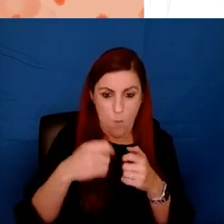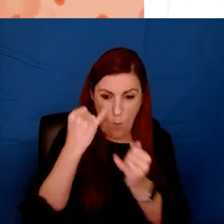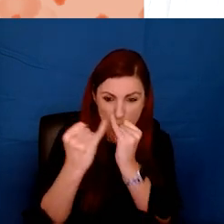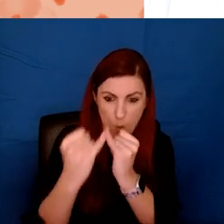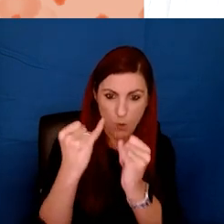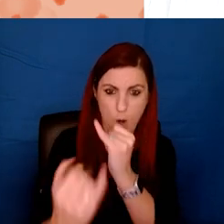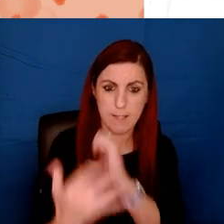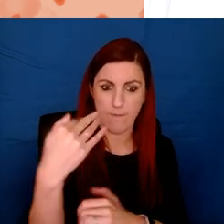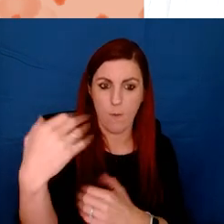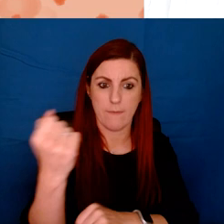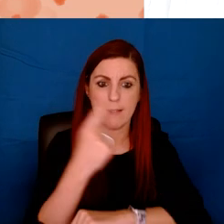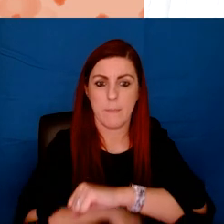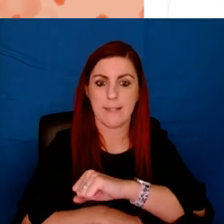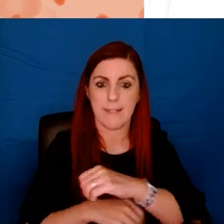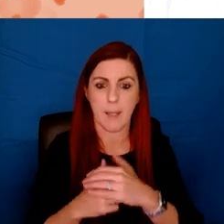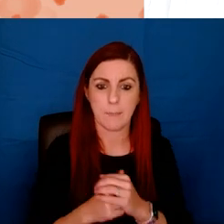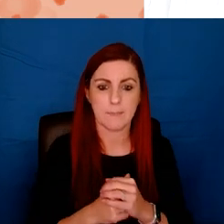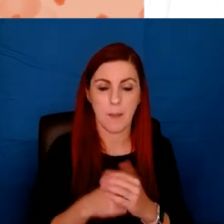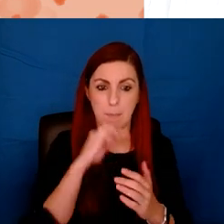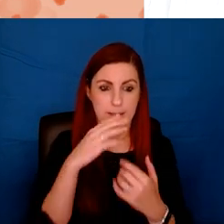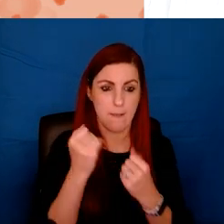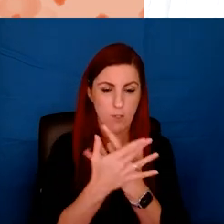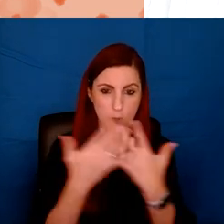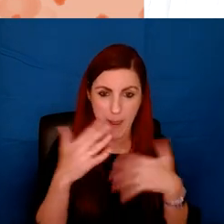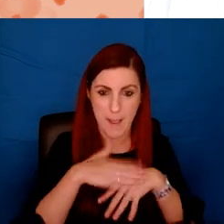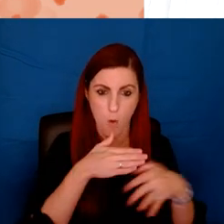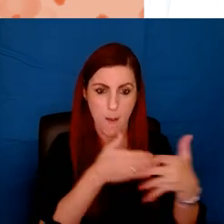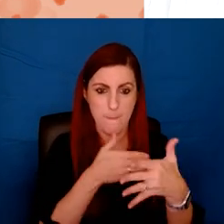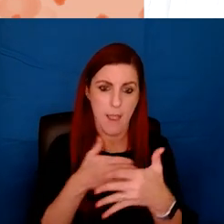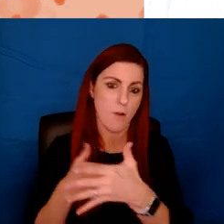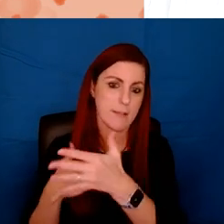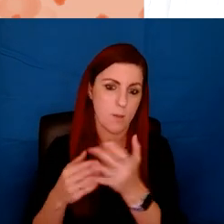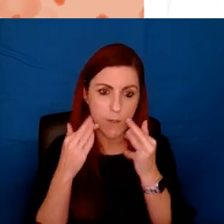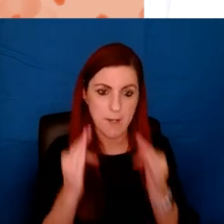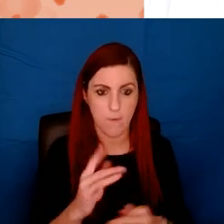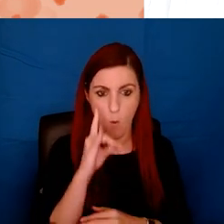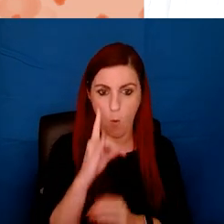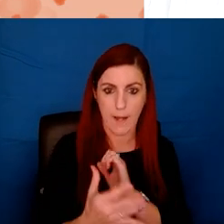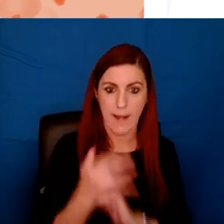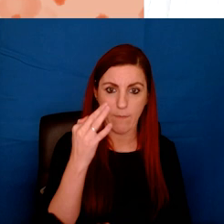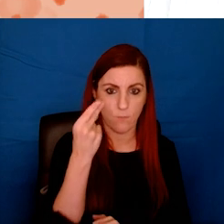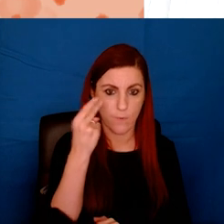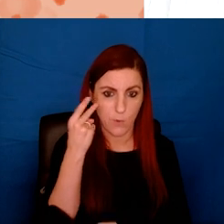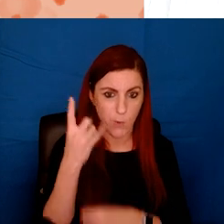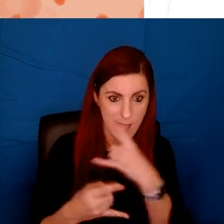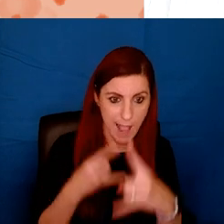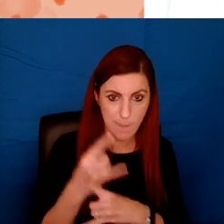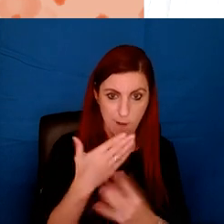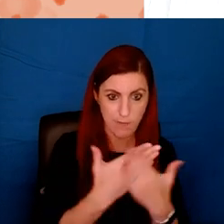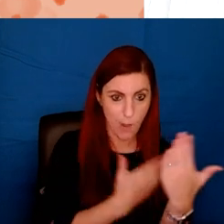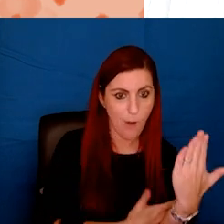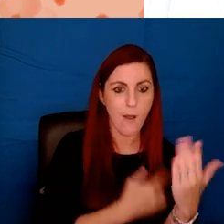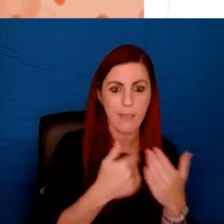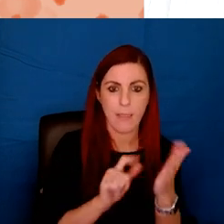just multiply it. Because if you're disabled, you have so many more barriers. So we'd definitely be hoping that if there are reviews coming